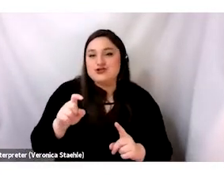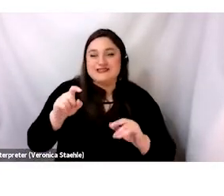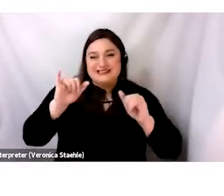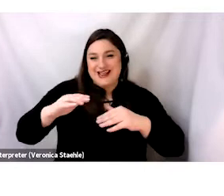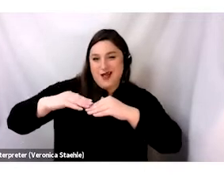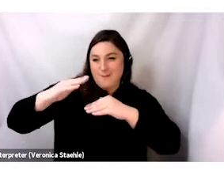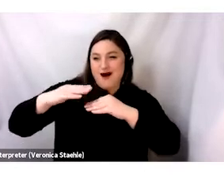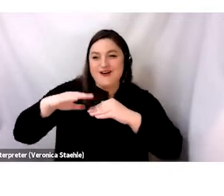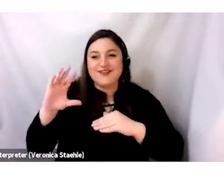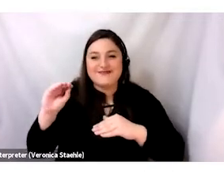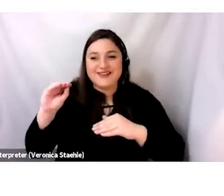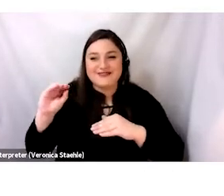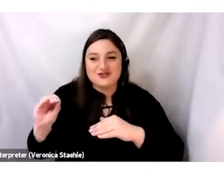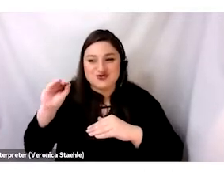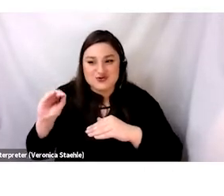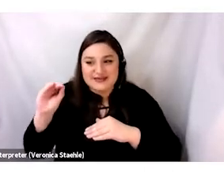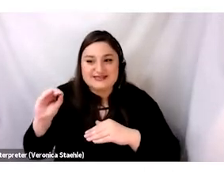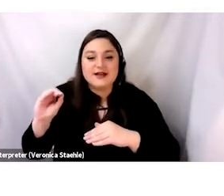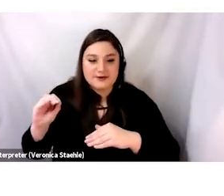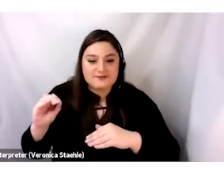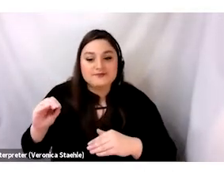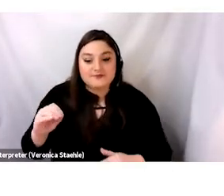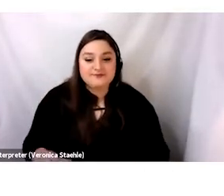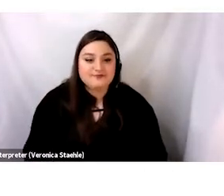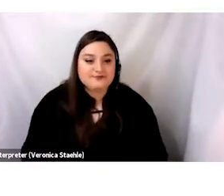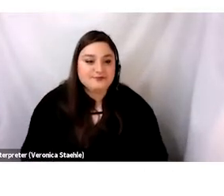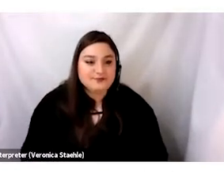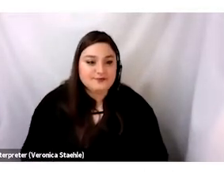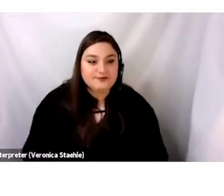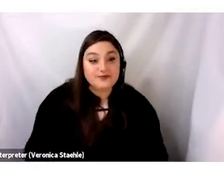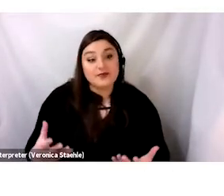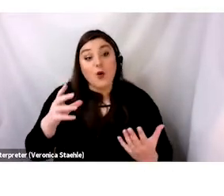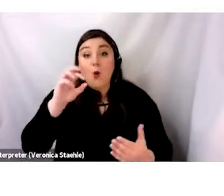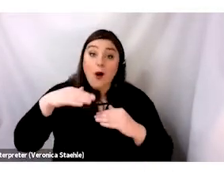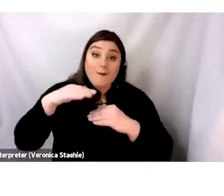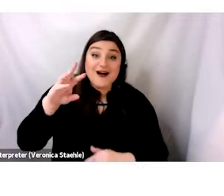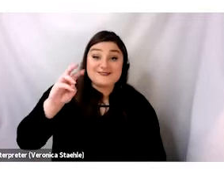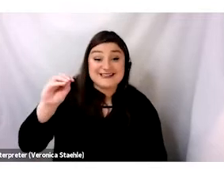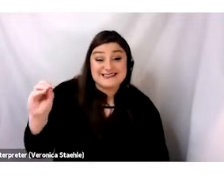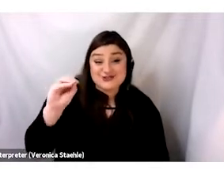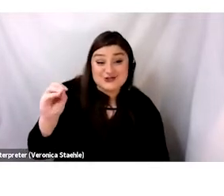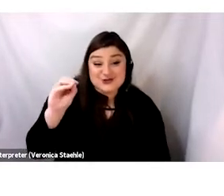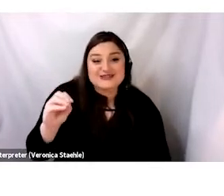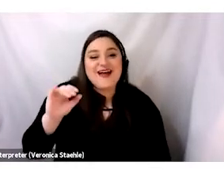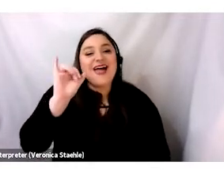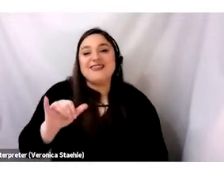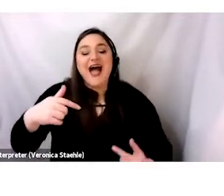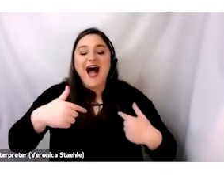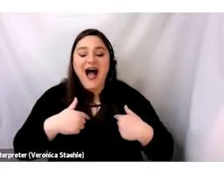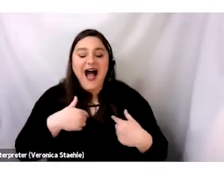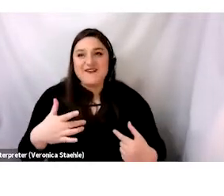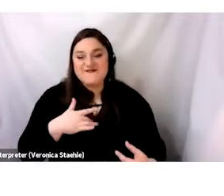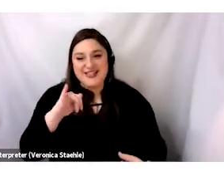go below 50 degrees Fahrenheit and should be above 60 degrees Fahrenheit, which is also my preferred temperature. I also feel like